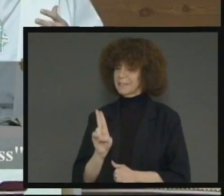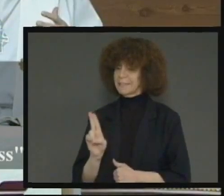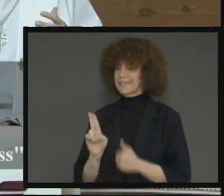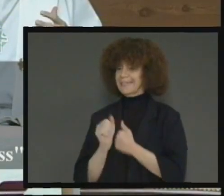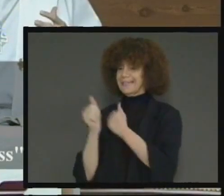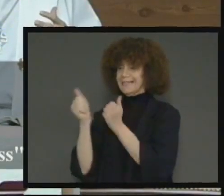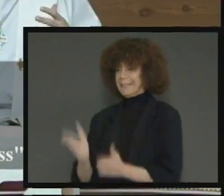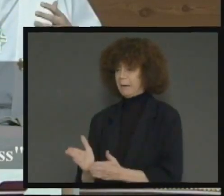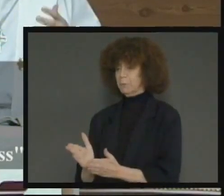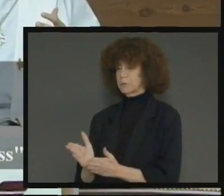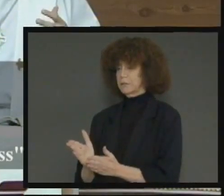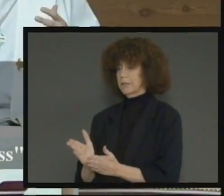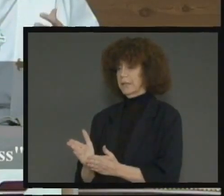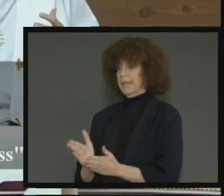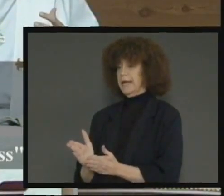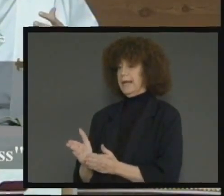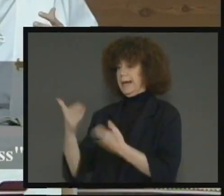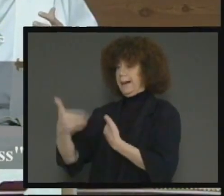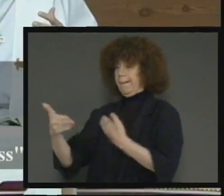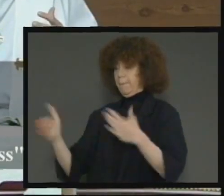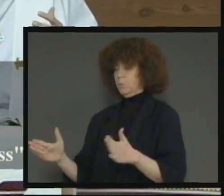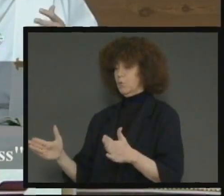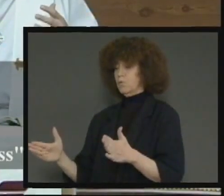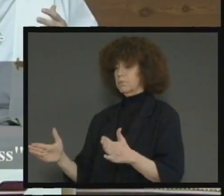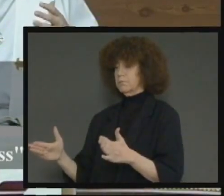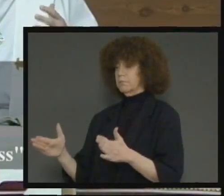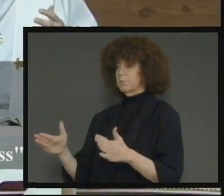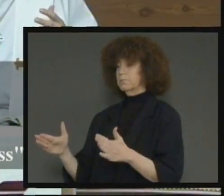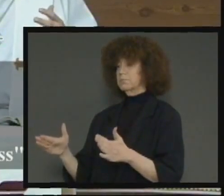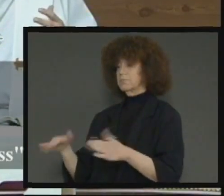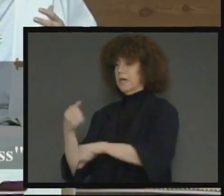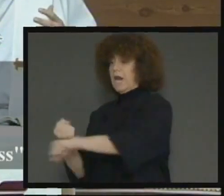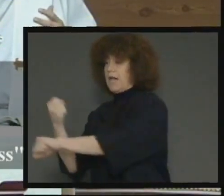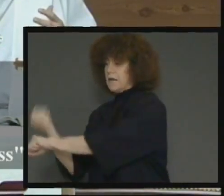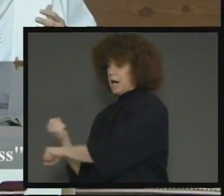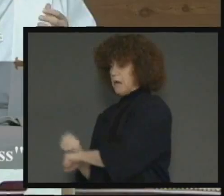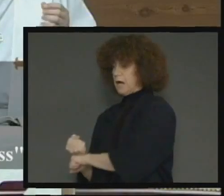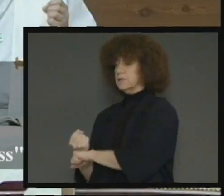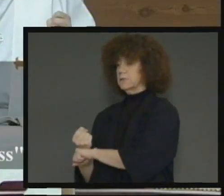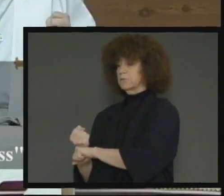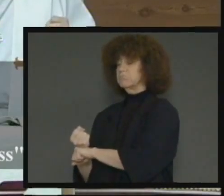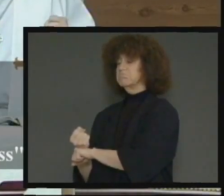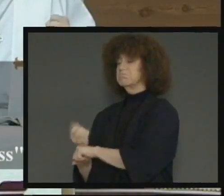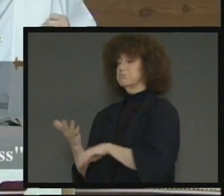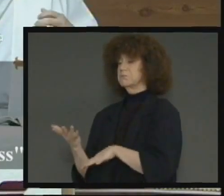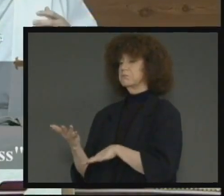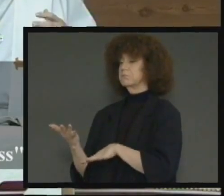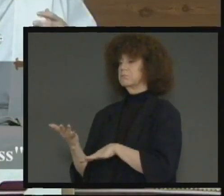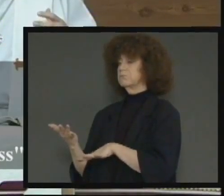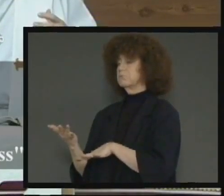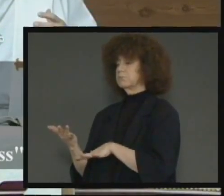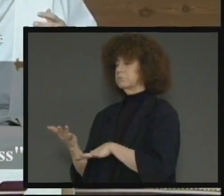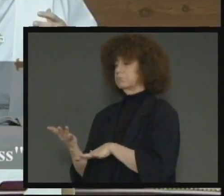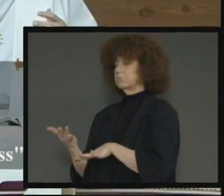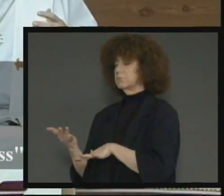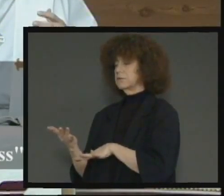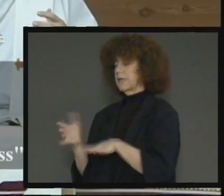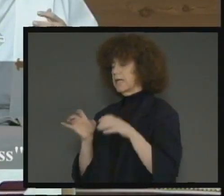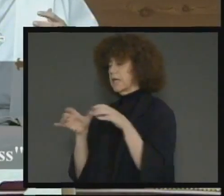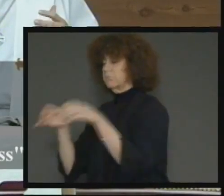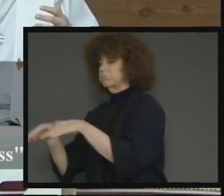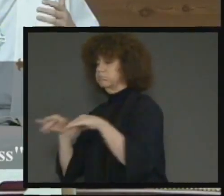the forgiveness of sins, the resurrection of the body, and the life everlasting. Amen.